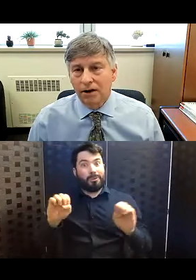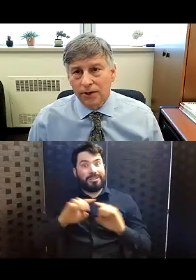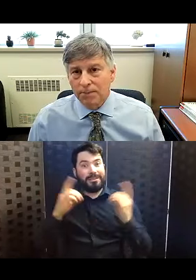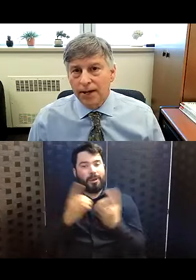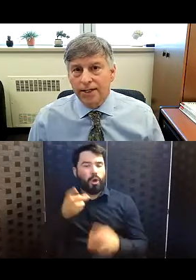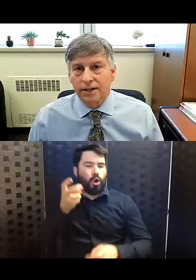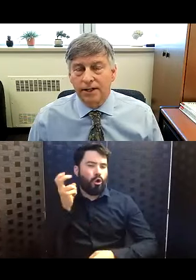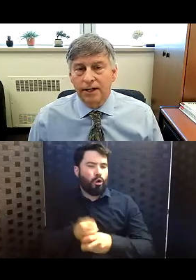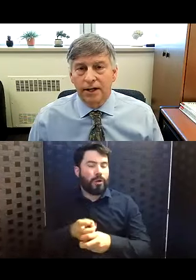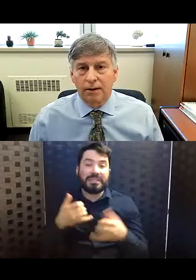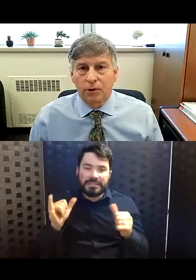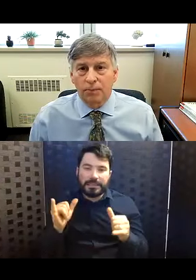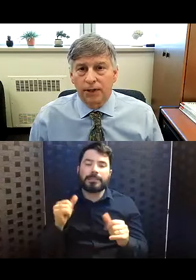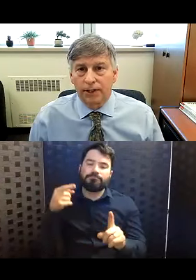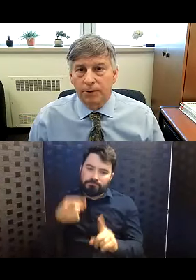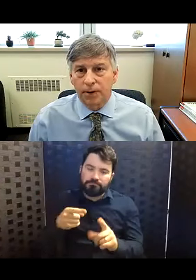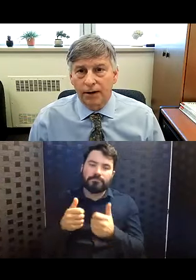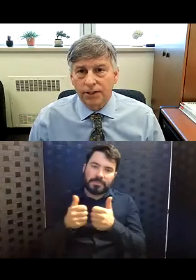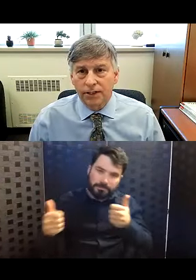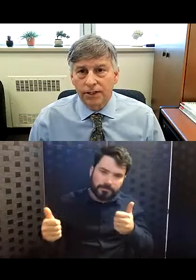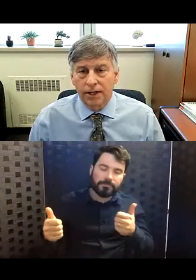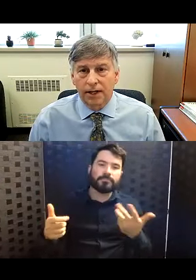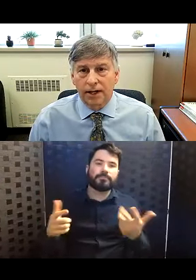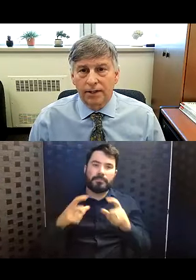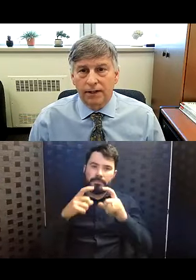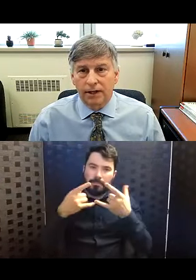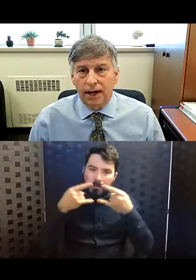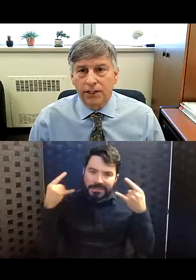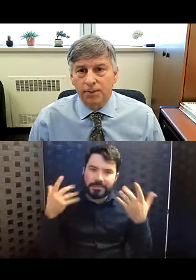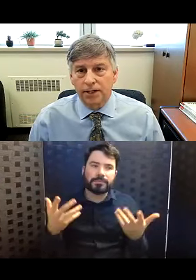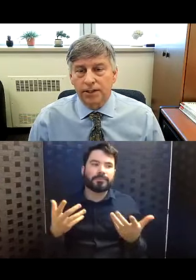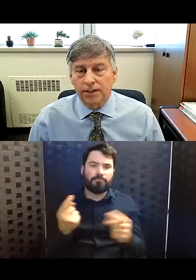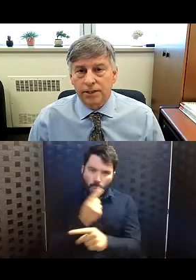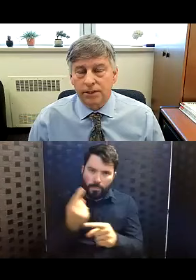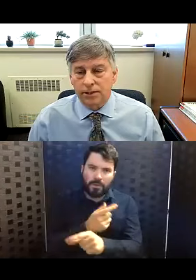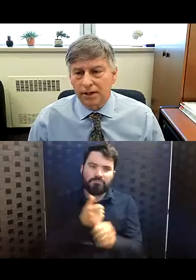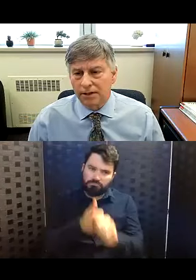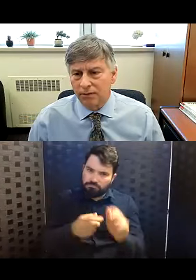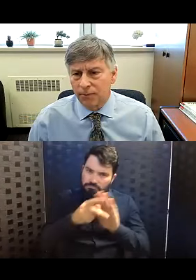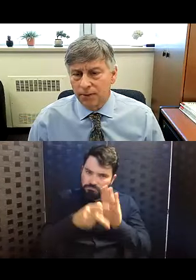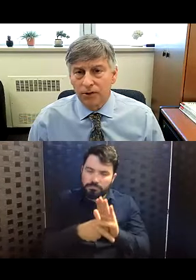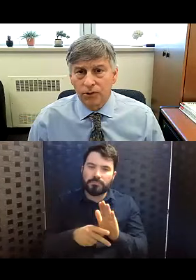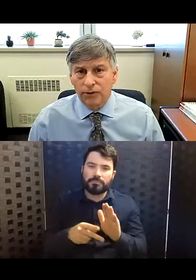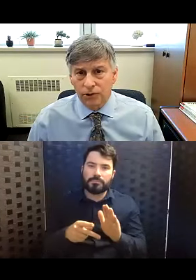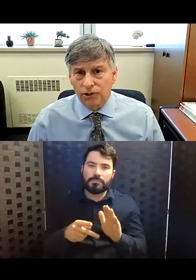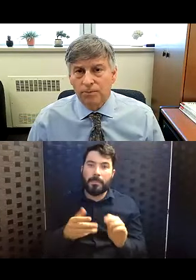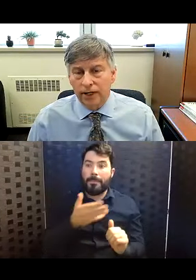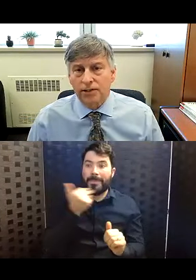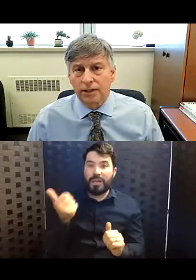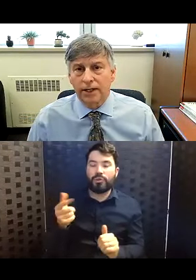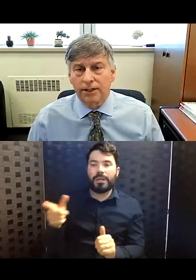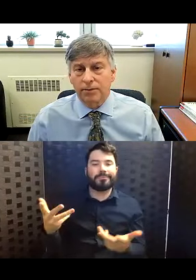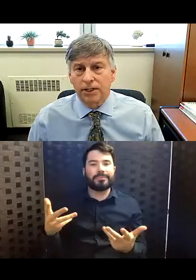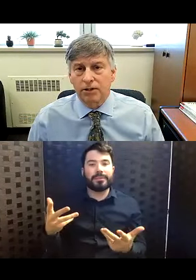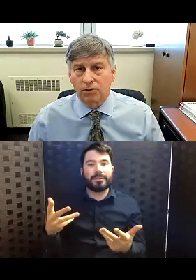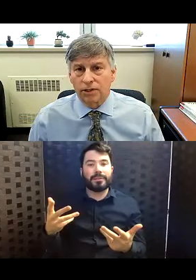and always masking appropriately per policy and allowing space and distance when people are doing nutrition breaks,